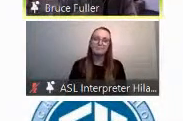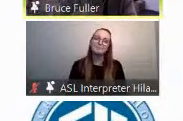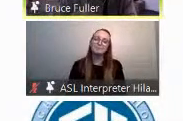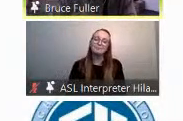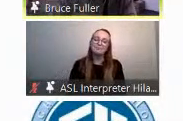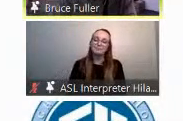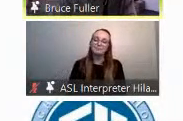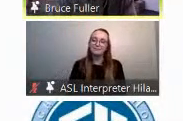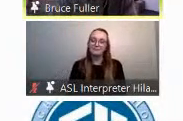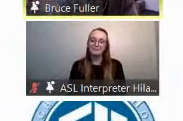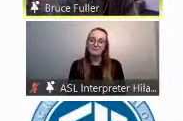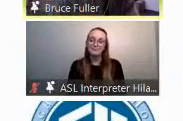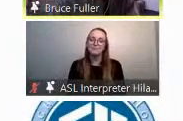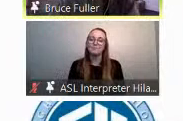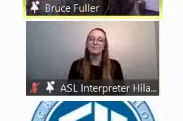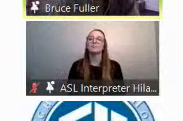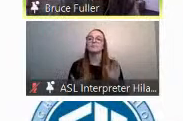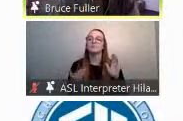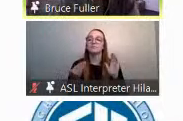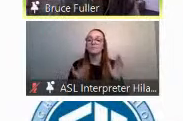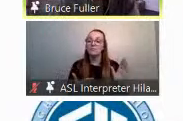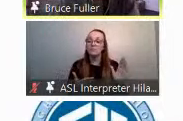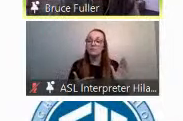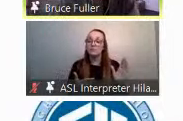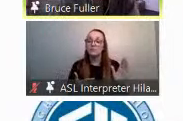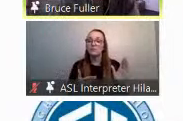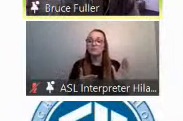This is just a graph which sort of